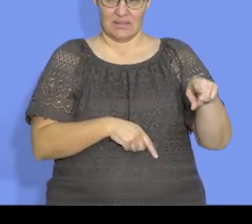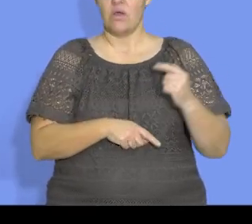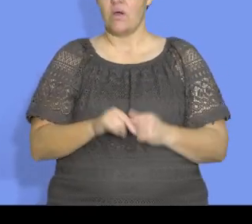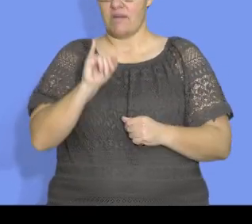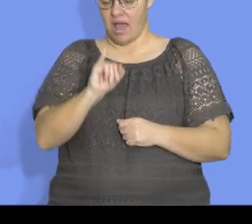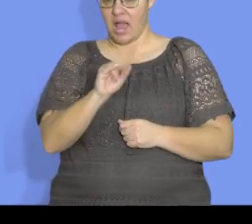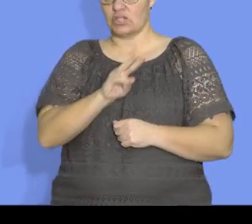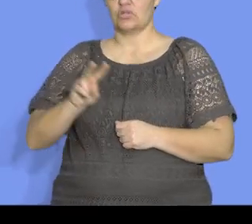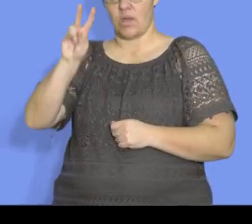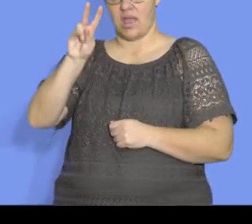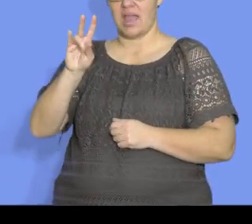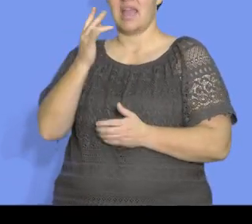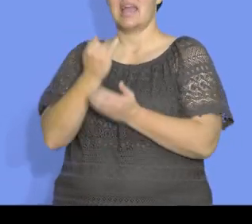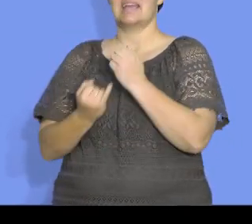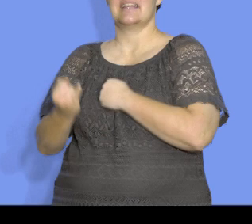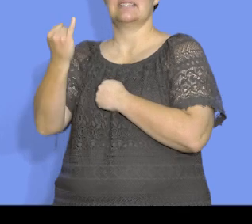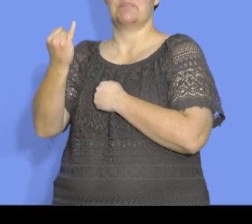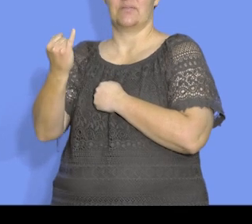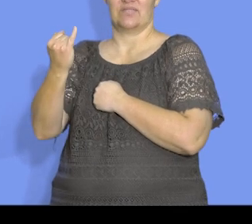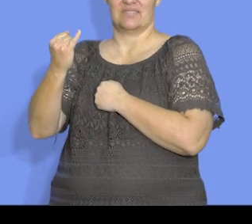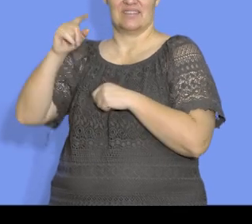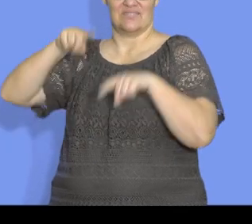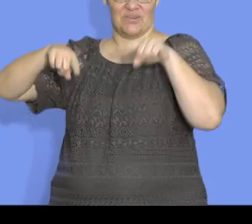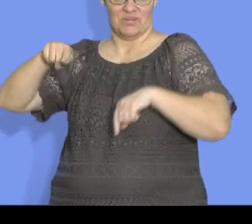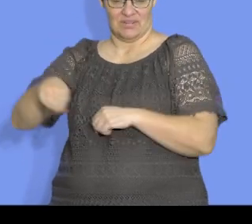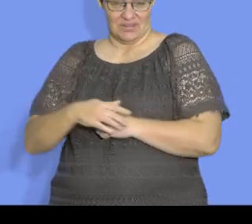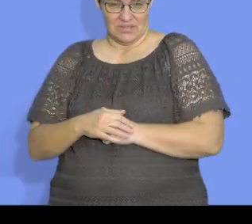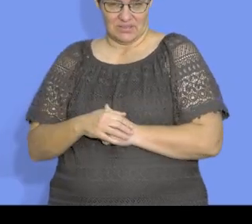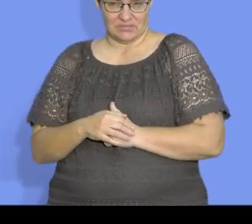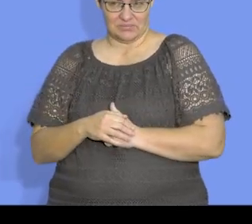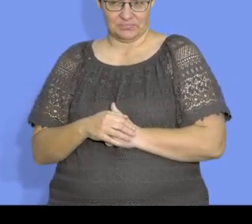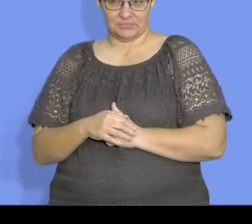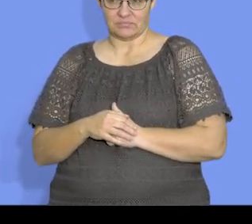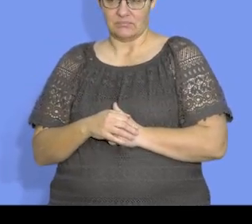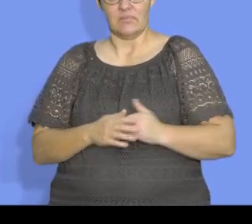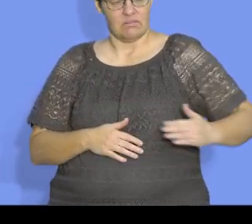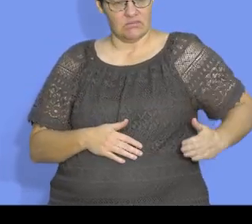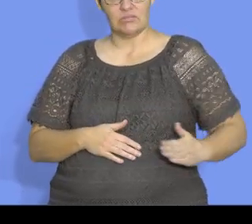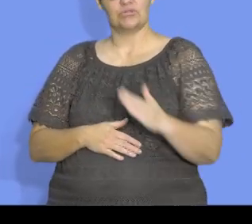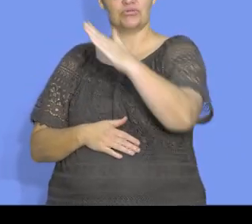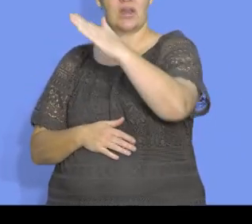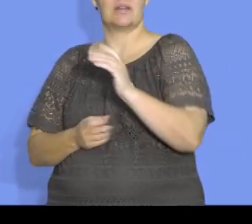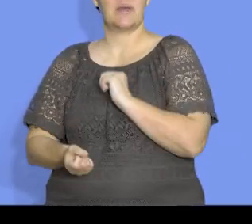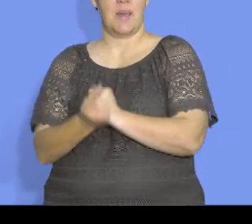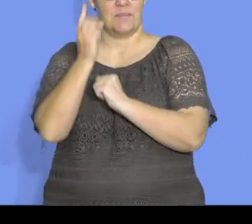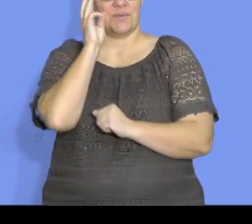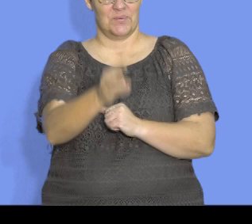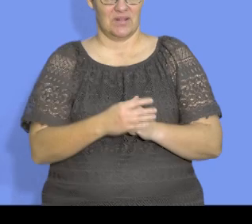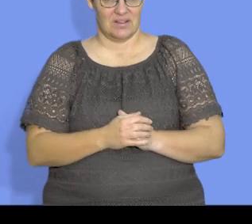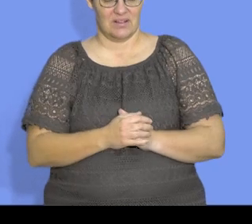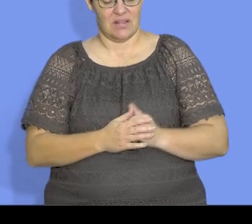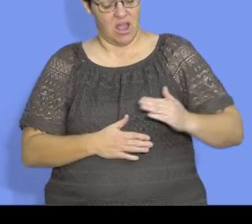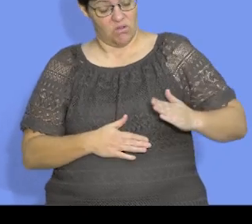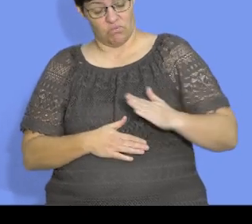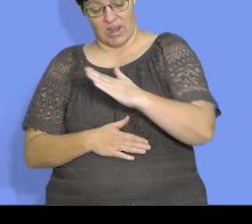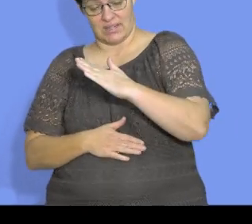making I squared the independent variable, and now the line will be a straight line. And the